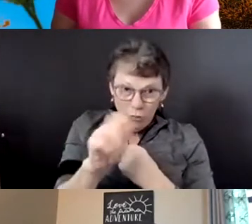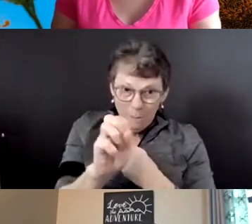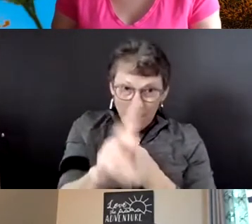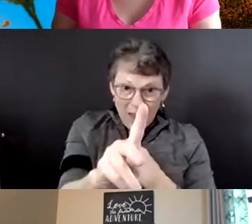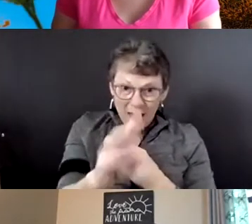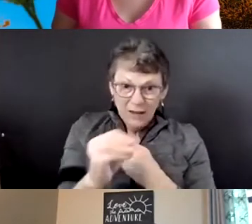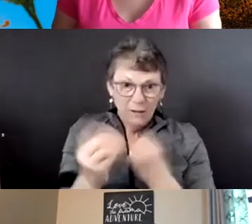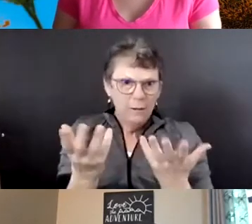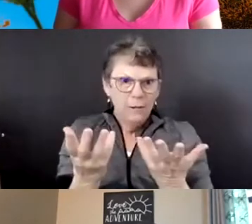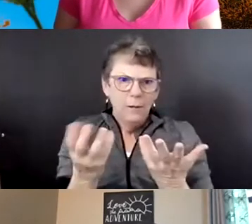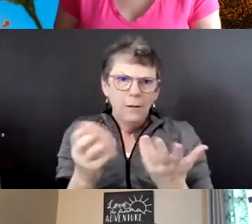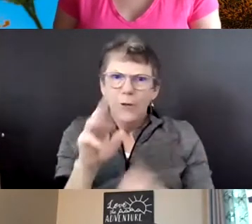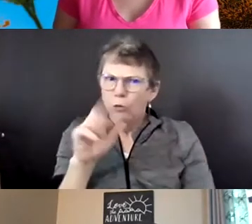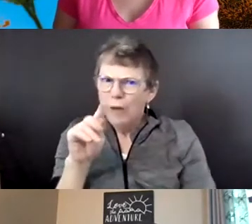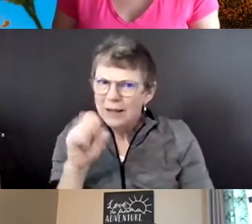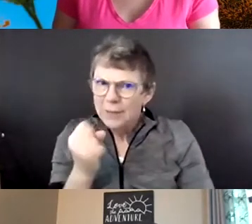and they've been too low